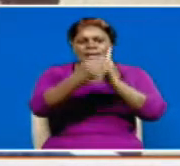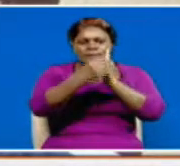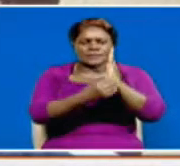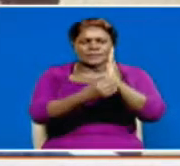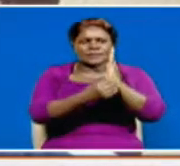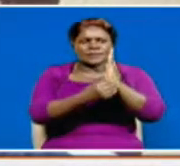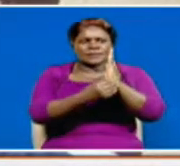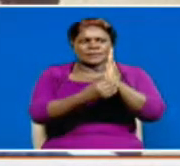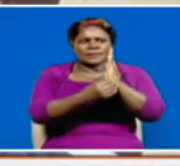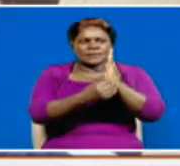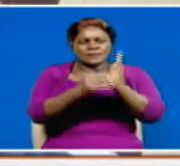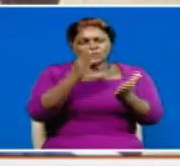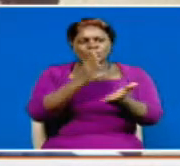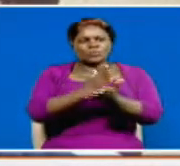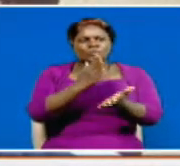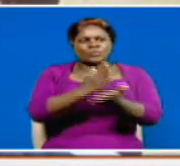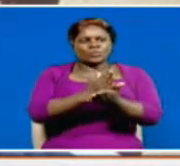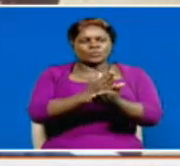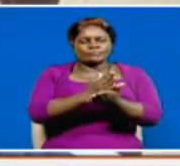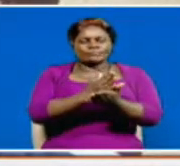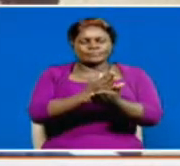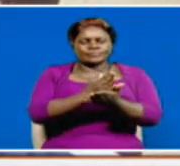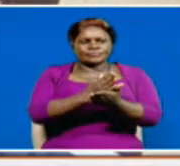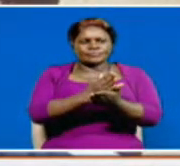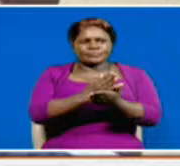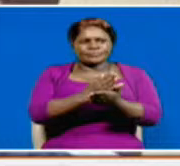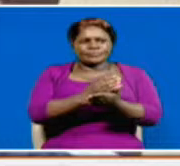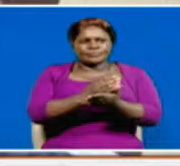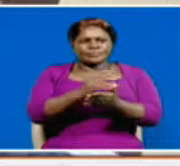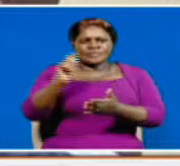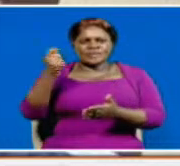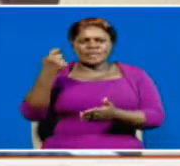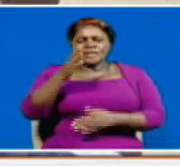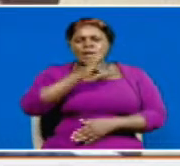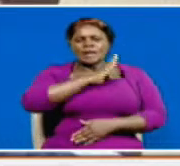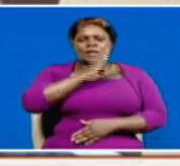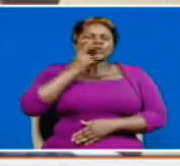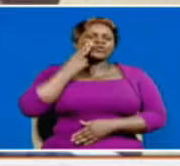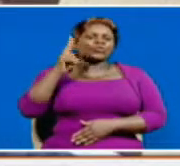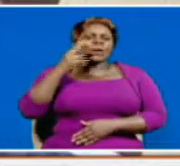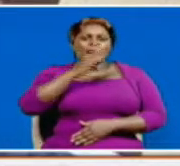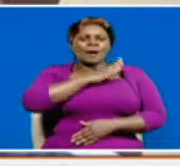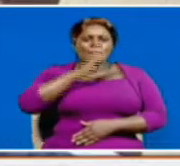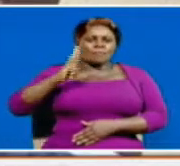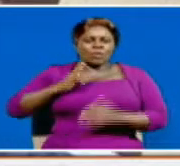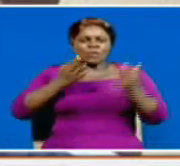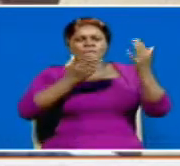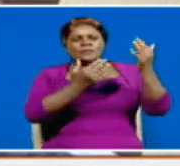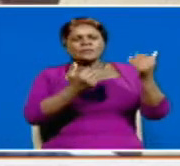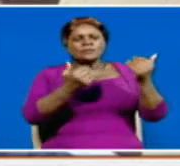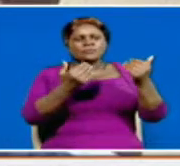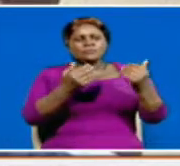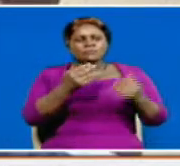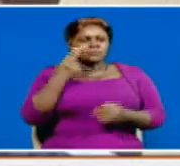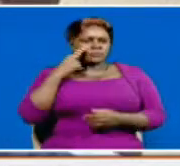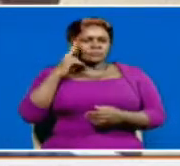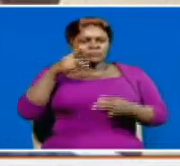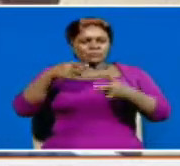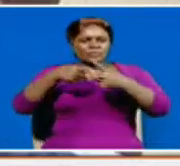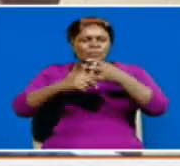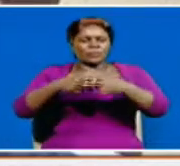therefrom, definitely, Kenya Sugar Board will come on board. And we expect now the sugar